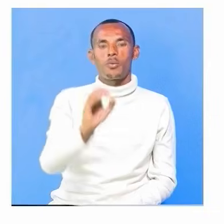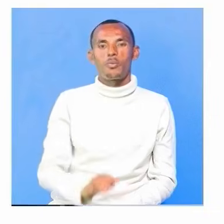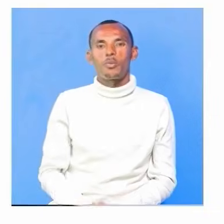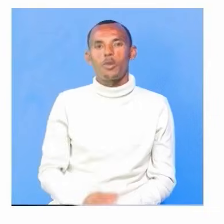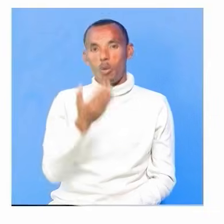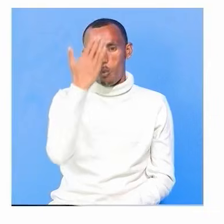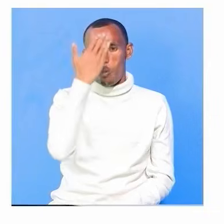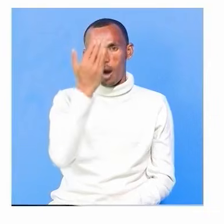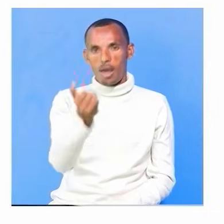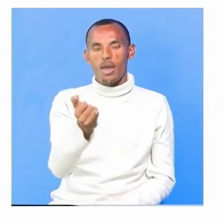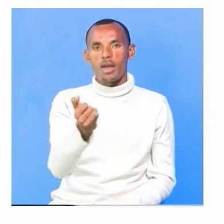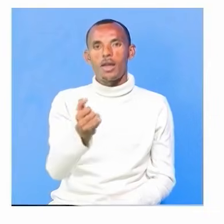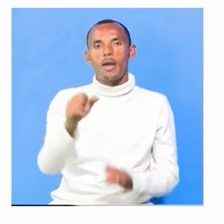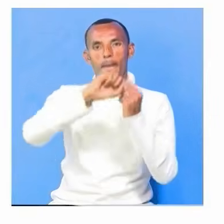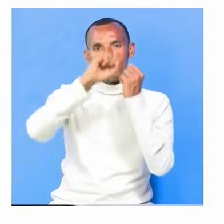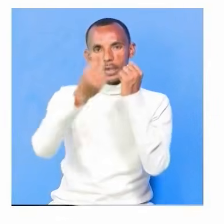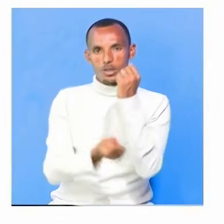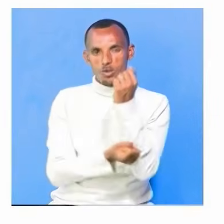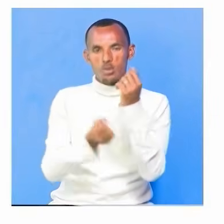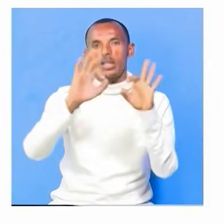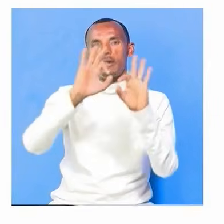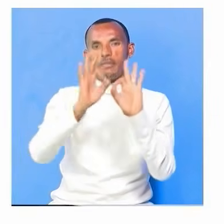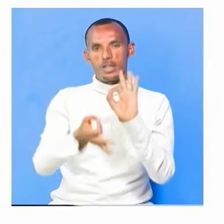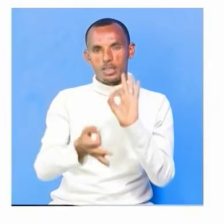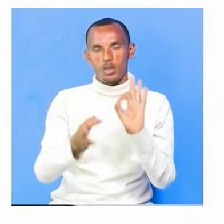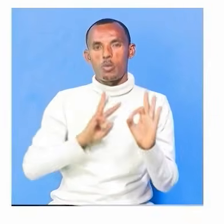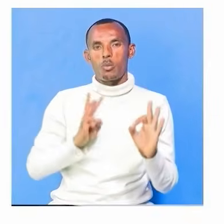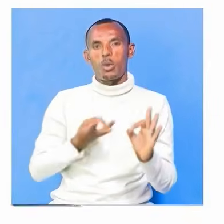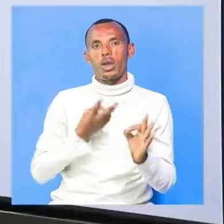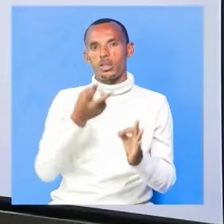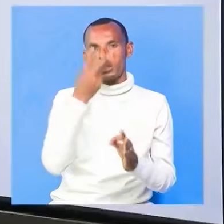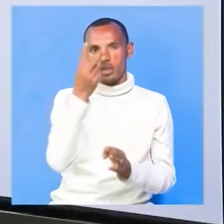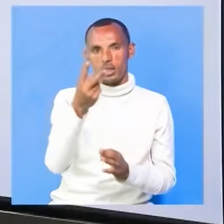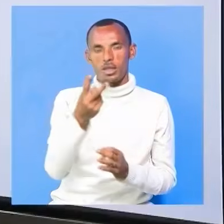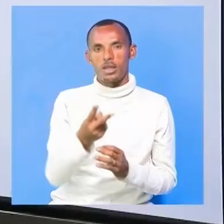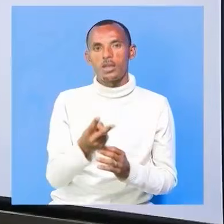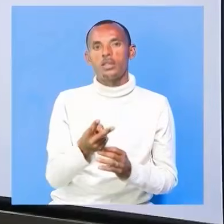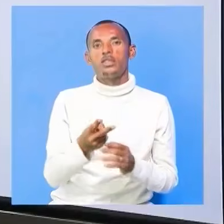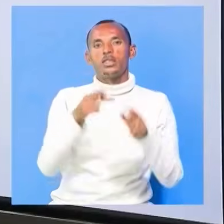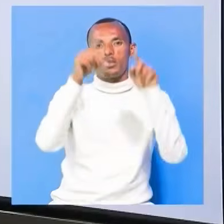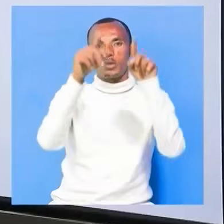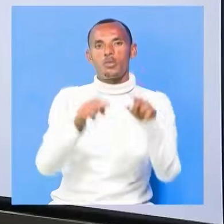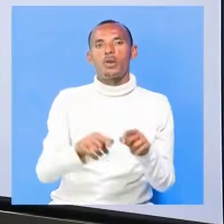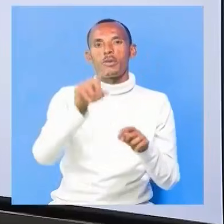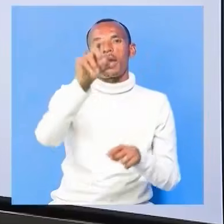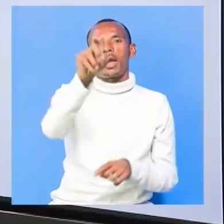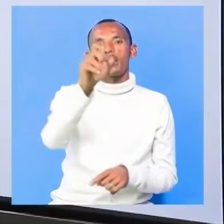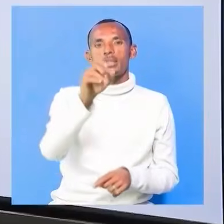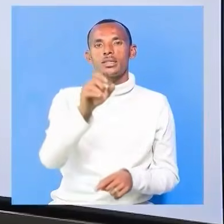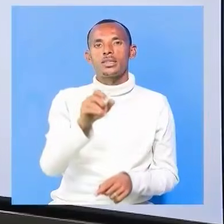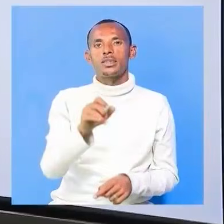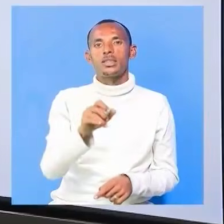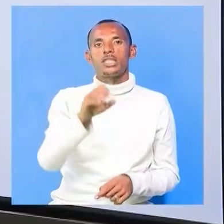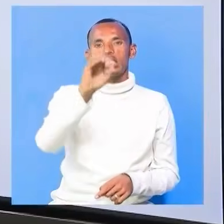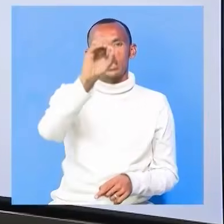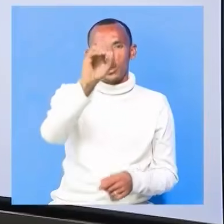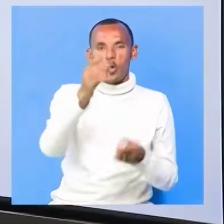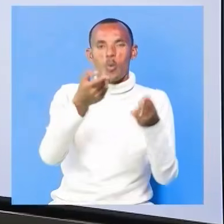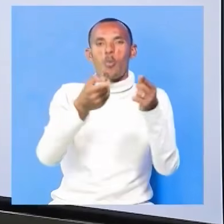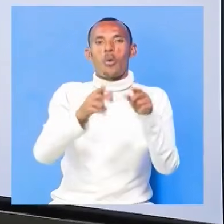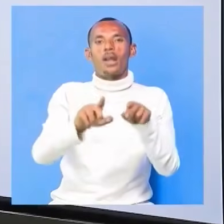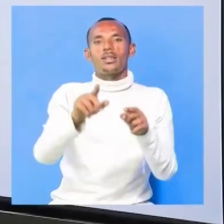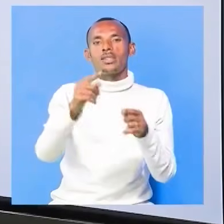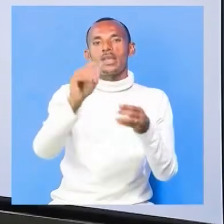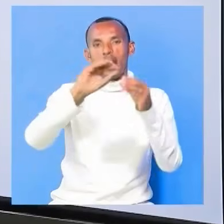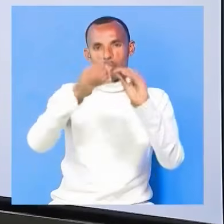0. Why? Based on the definition that we have here, the absolute value of x is